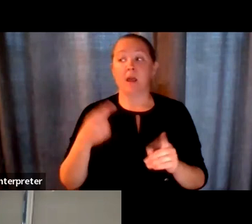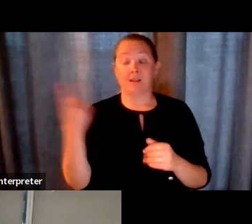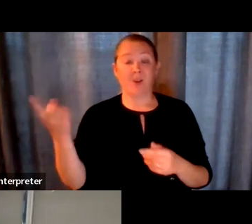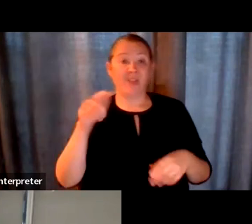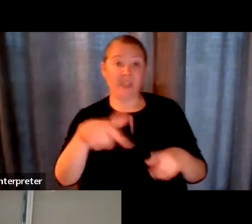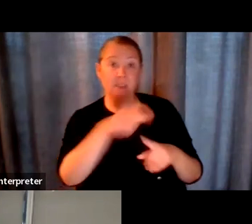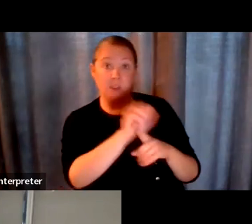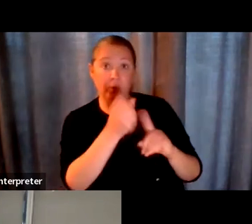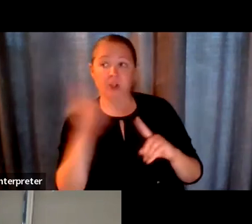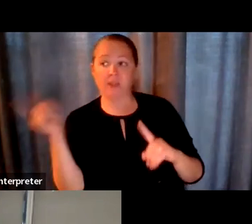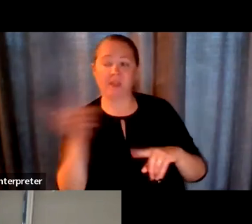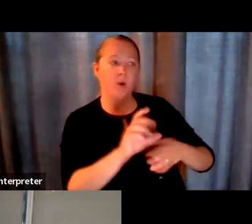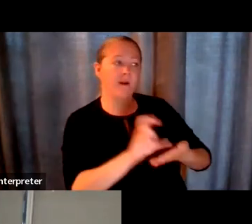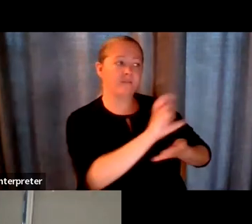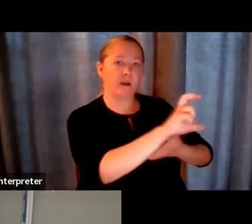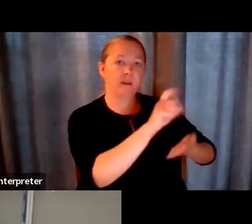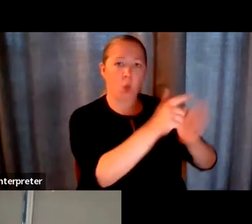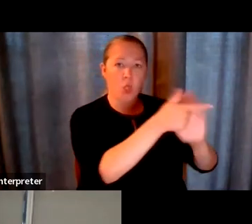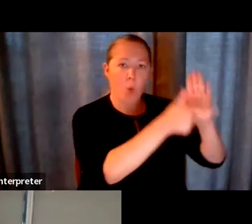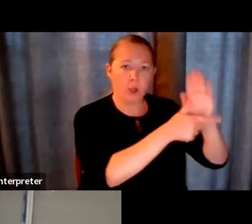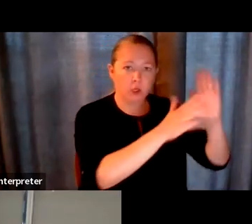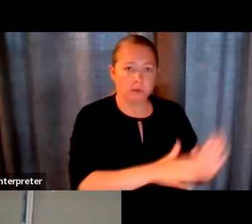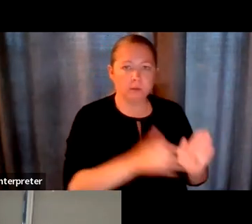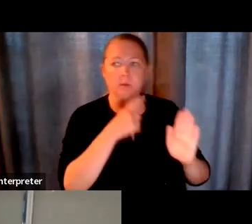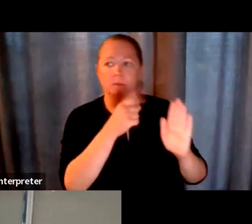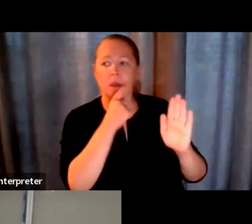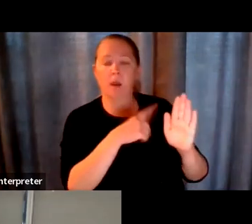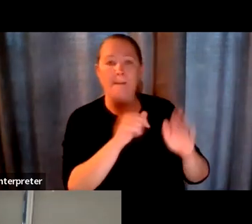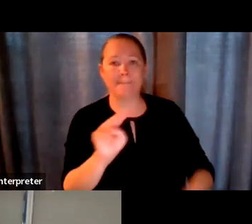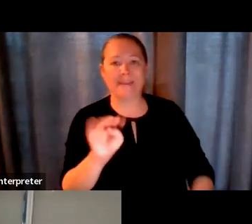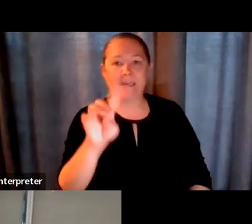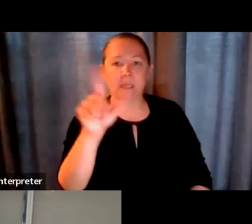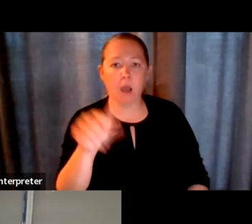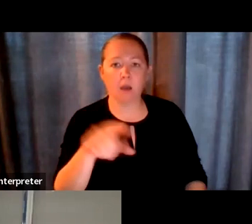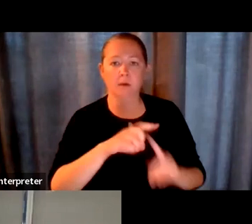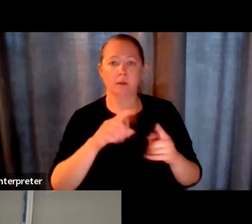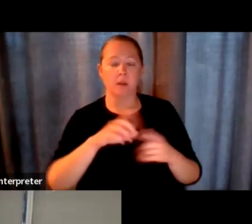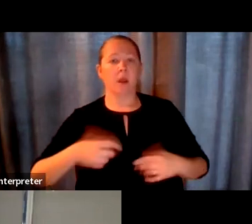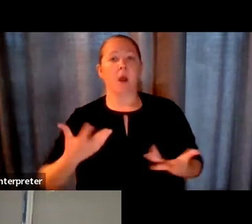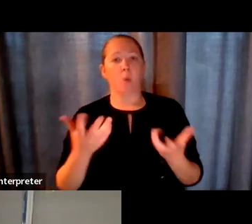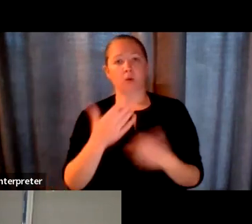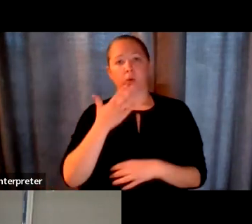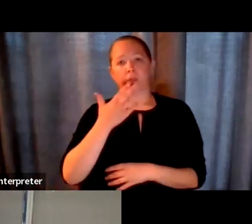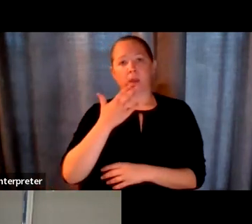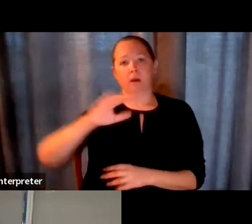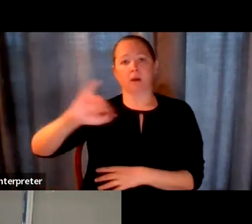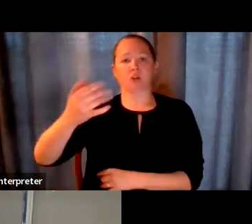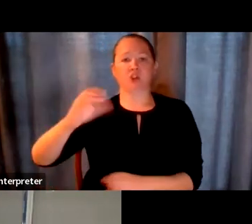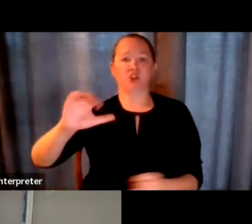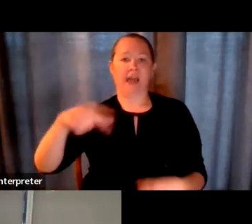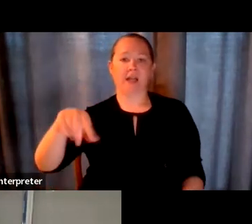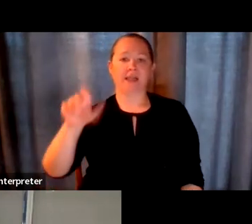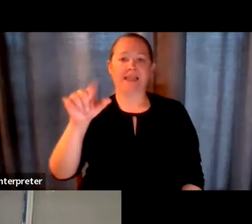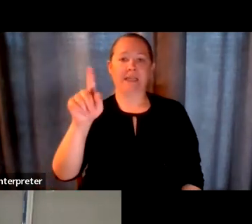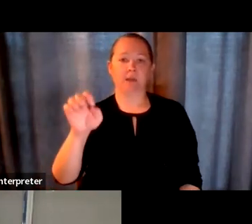funding the media campaigns. Somebody asked kind of some of the specific stuff. And I want to thank Jacqueline and a few others who asked about the history and